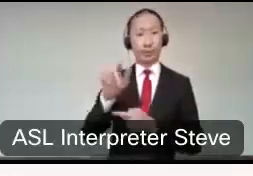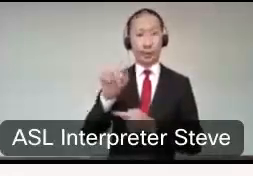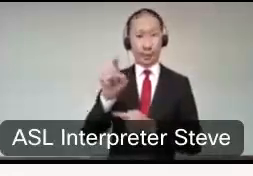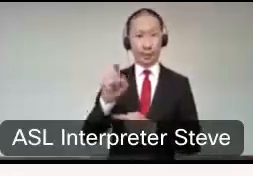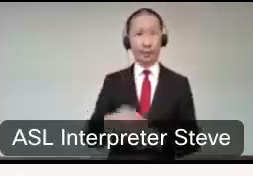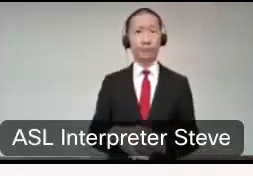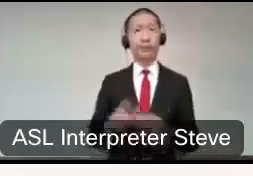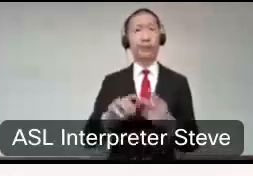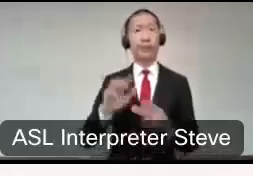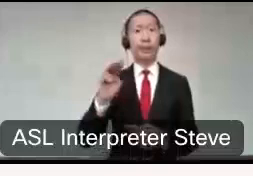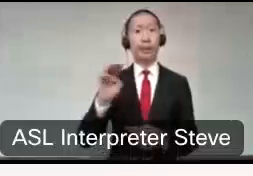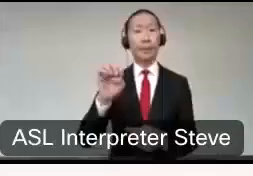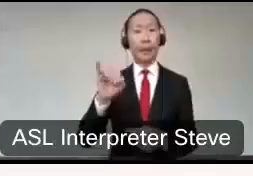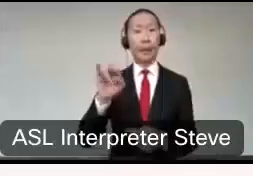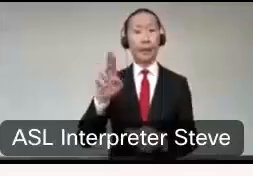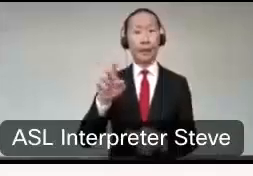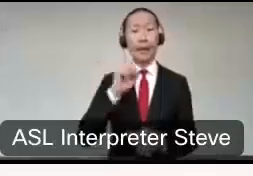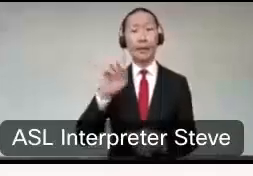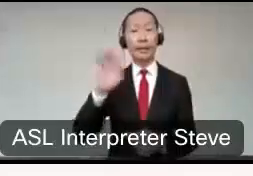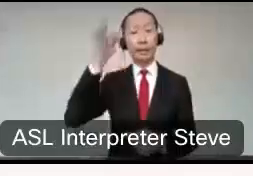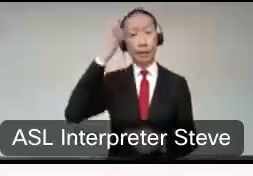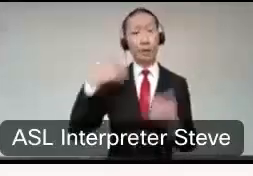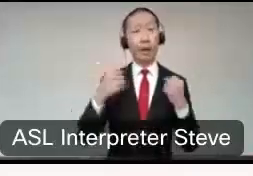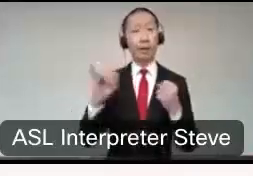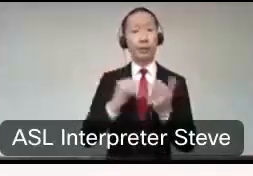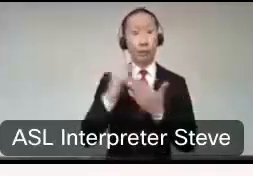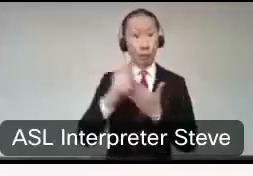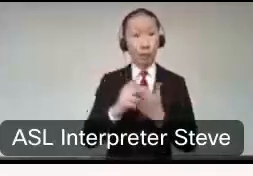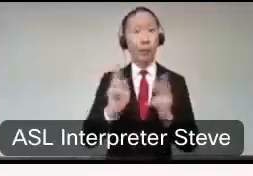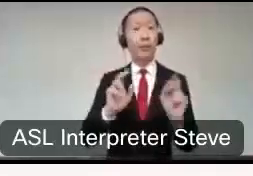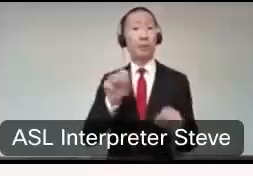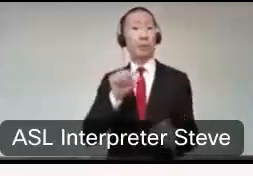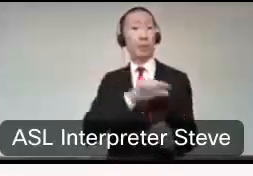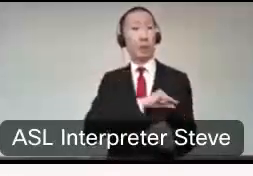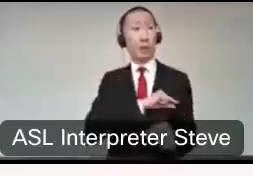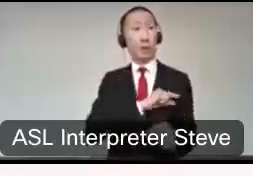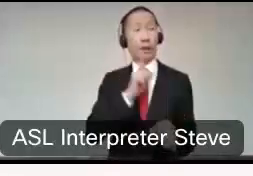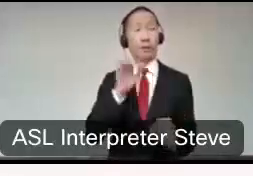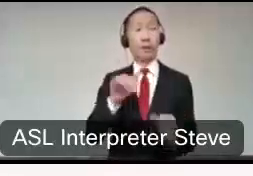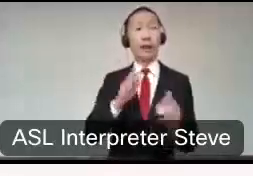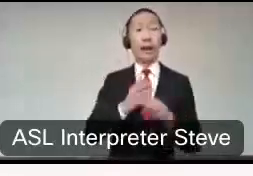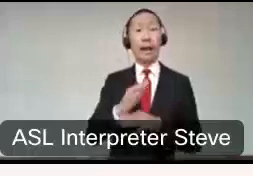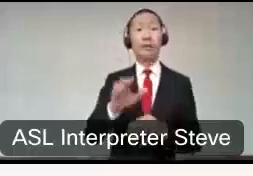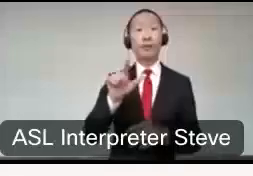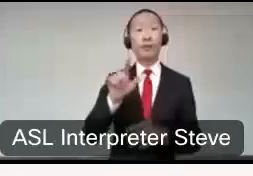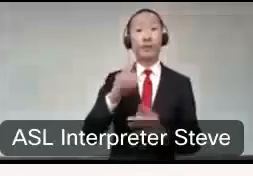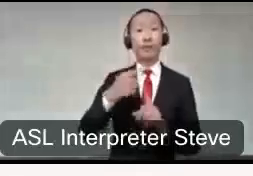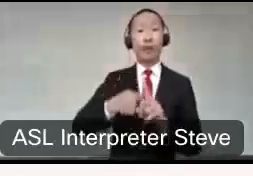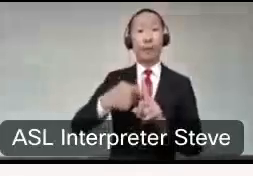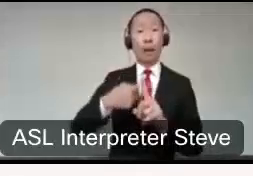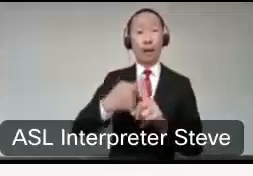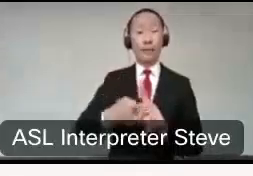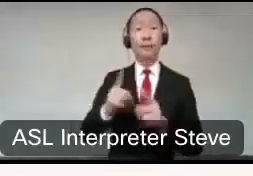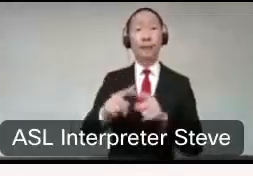And Medicare is the federal health insurance program individuals become eligible for after 24 months of entitlement